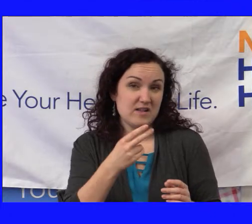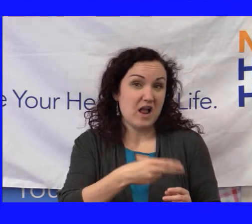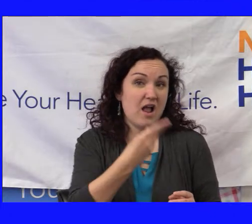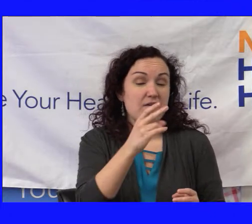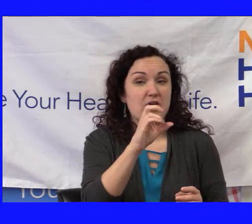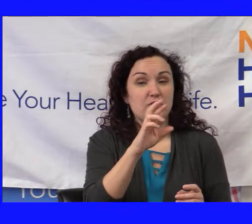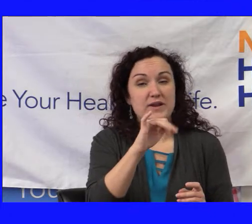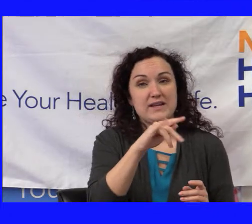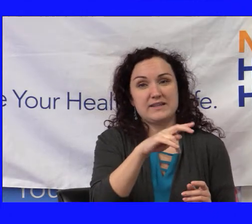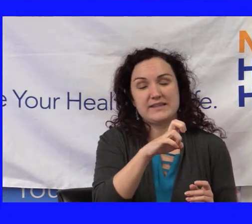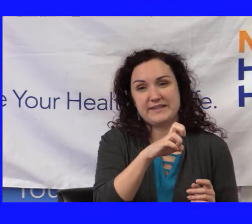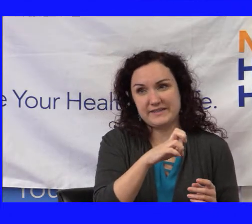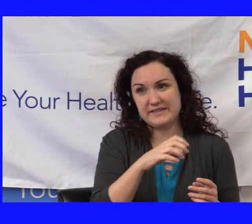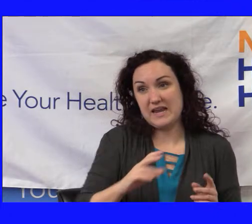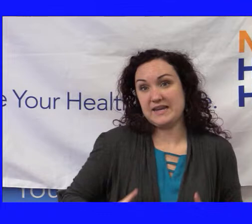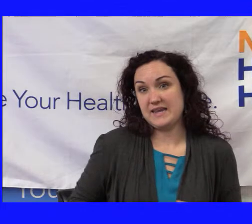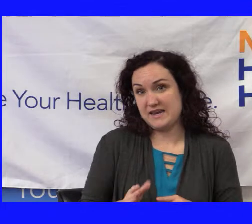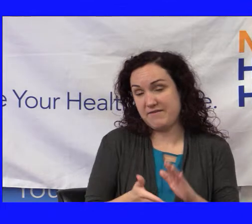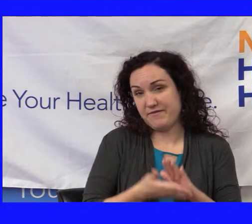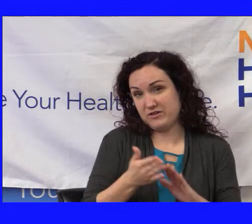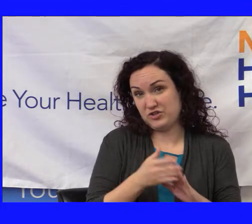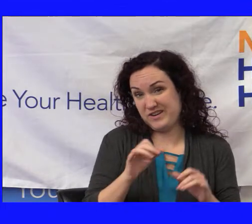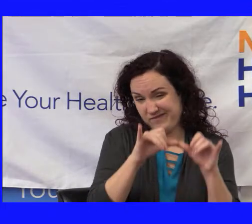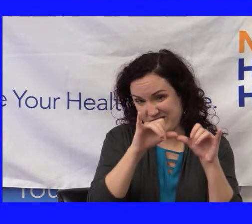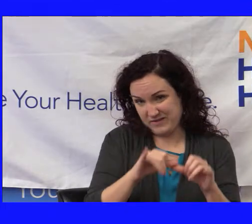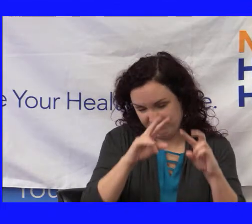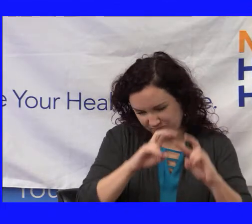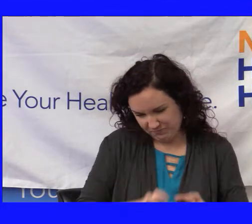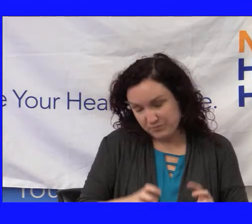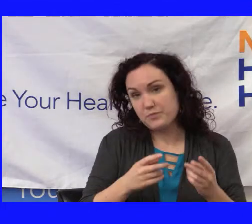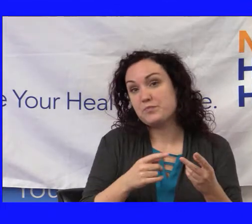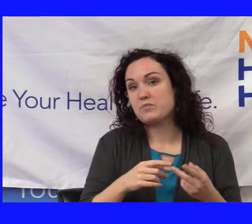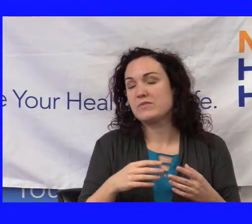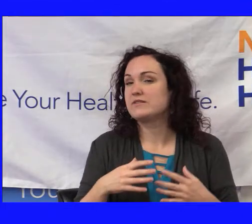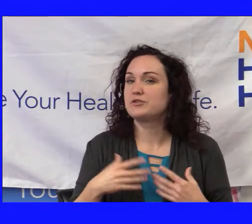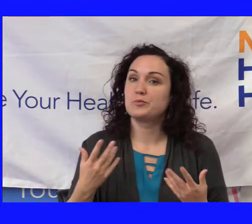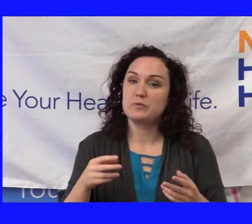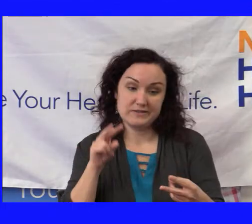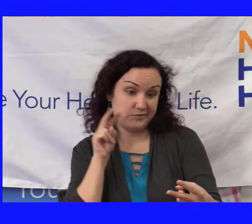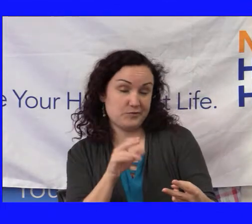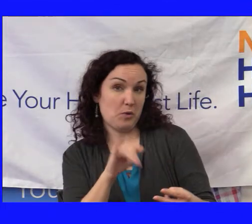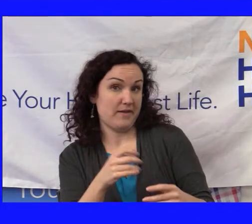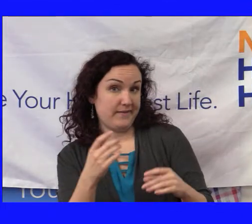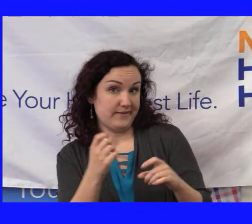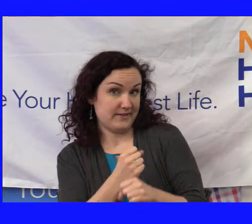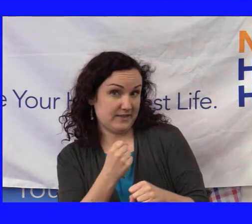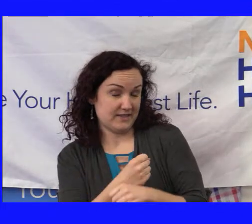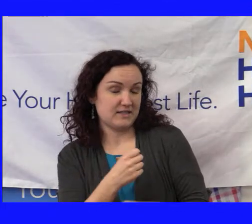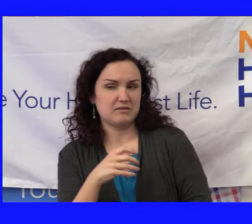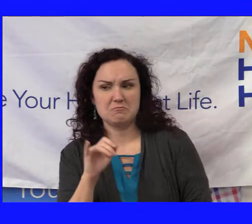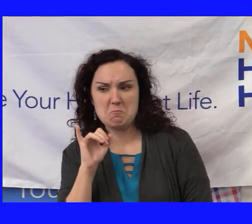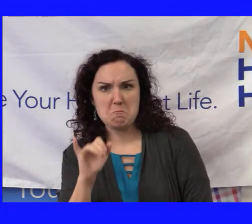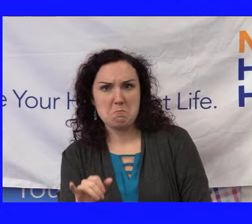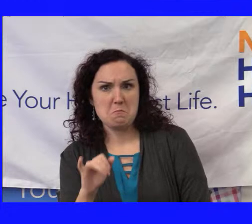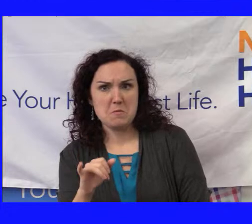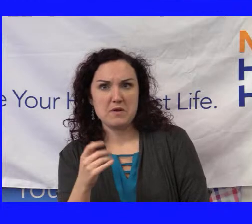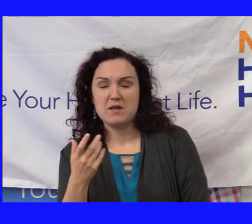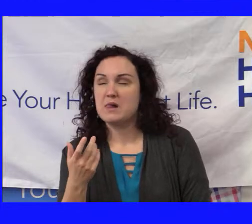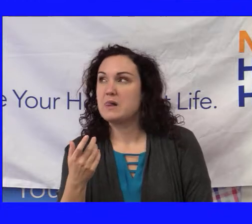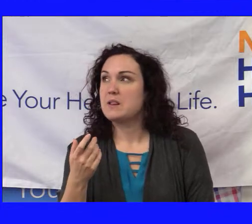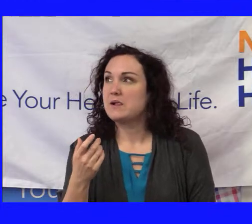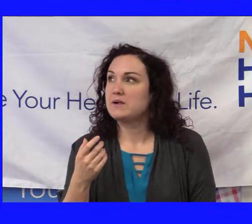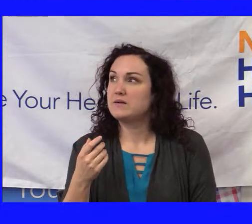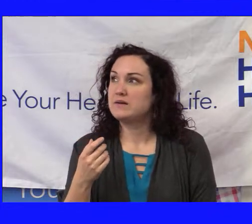of GFR or kidney function when measured. So unfortunately, when we looked at this, we saw that the unintended consequence of such an